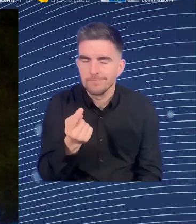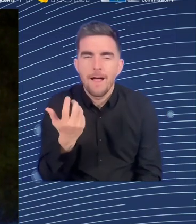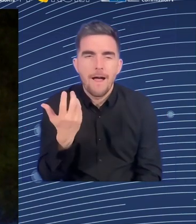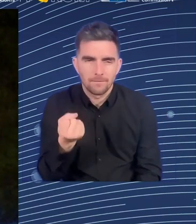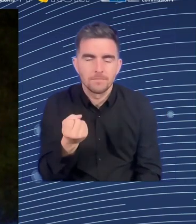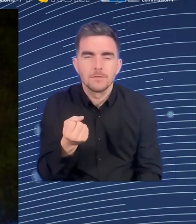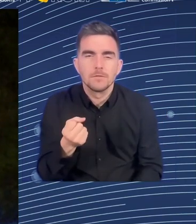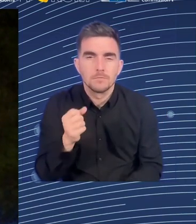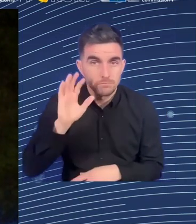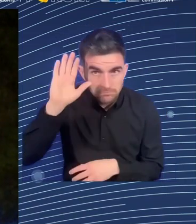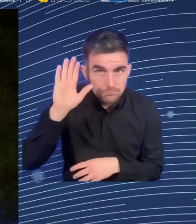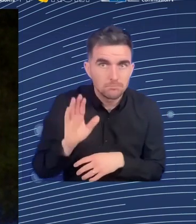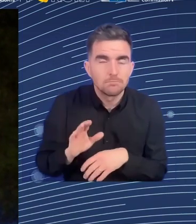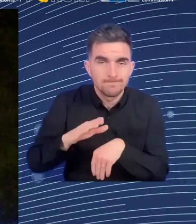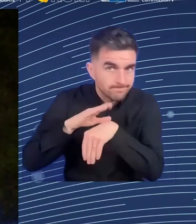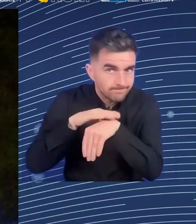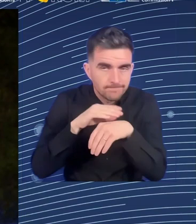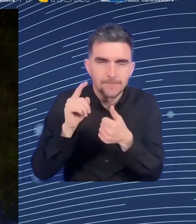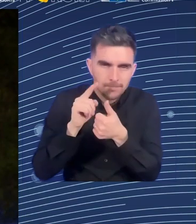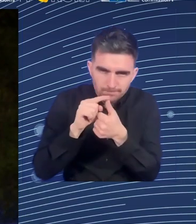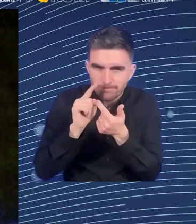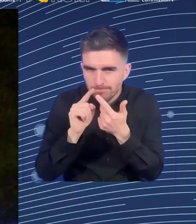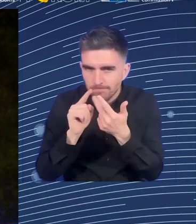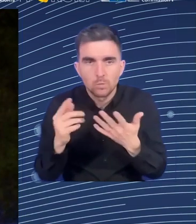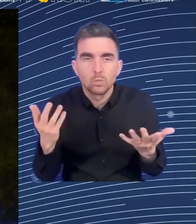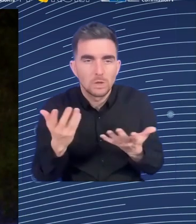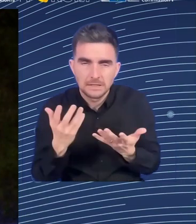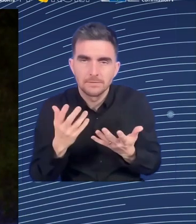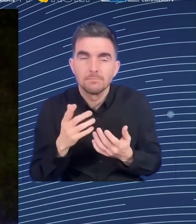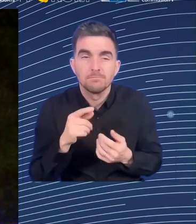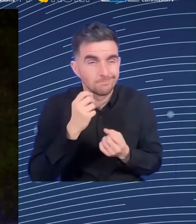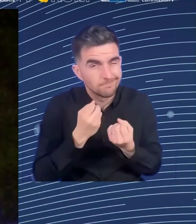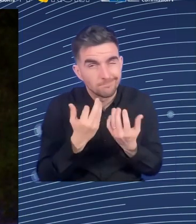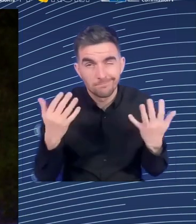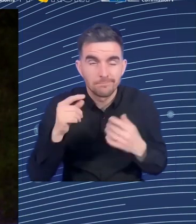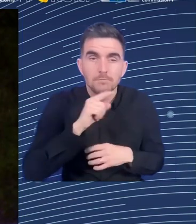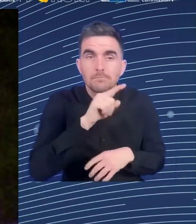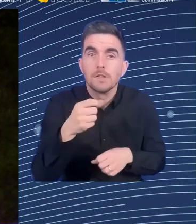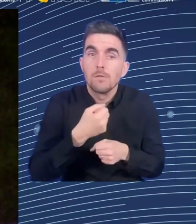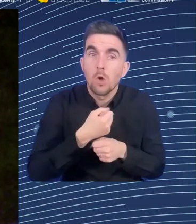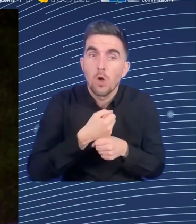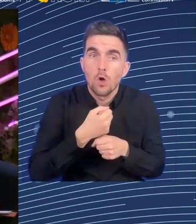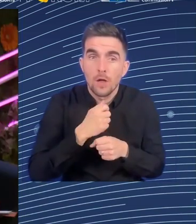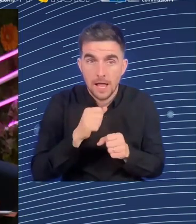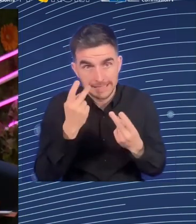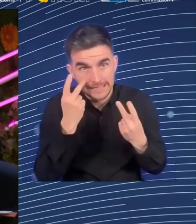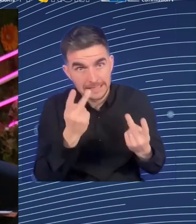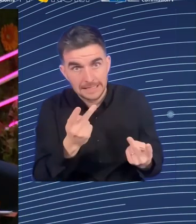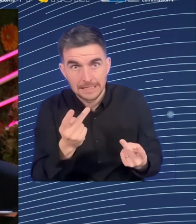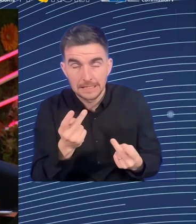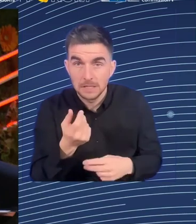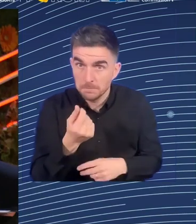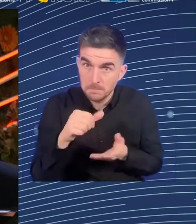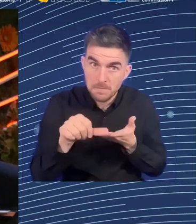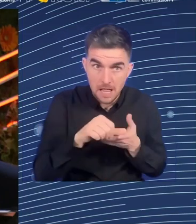leads to this high share of people reporting having difficulties making ends meet at the end of the month, and